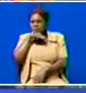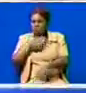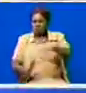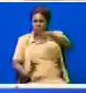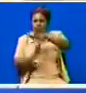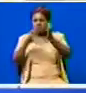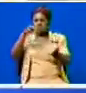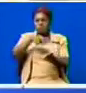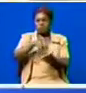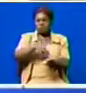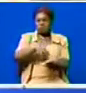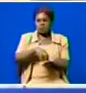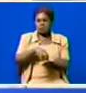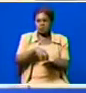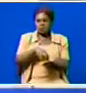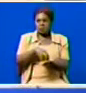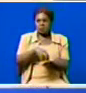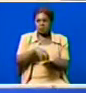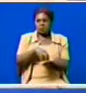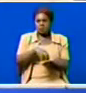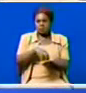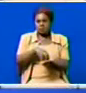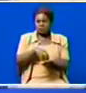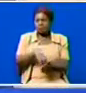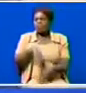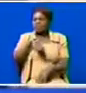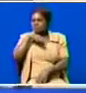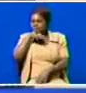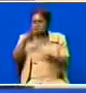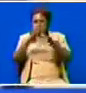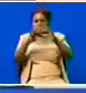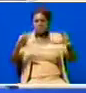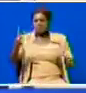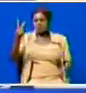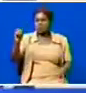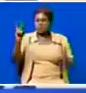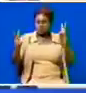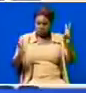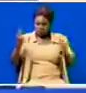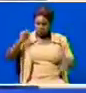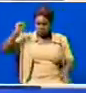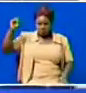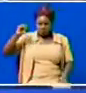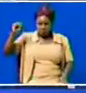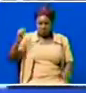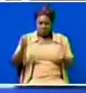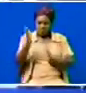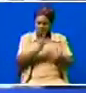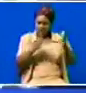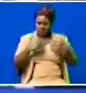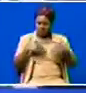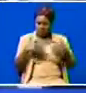top seat. Issues resolved. And despite Odinga's detachment to 2022 politics, his strategists